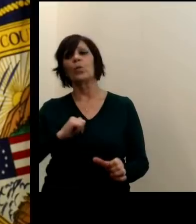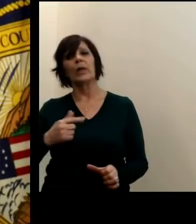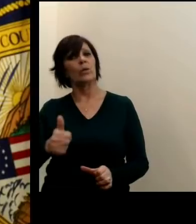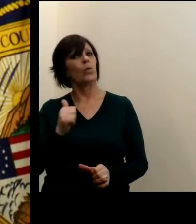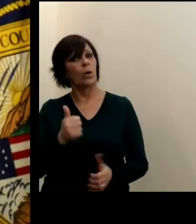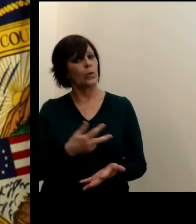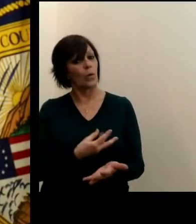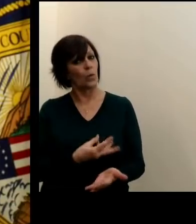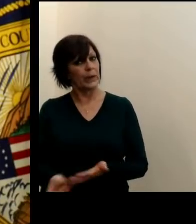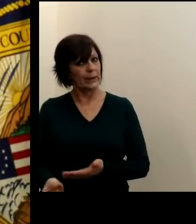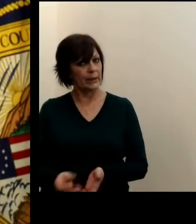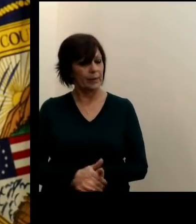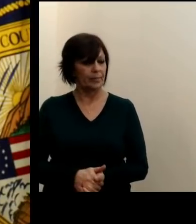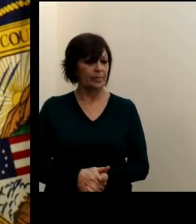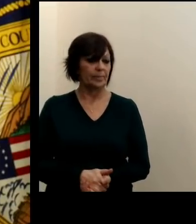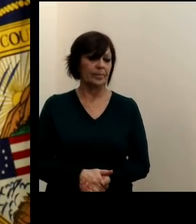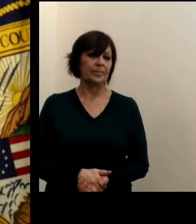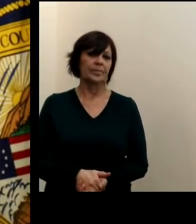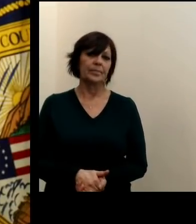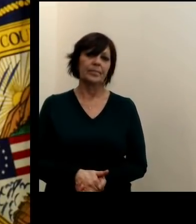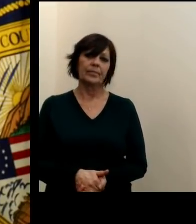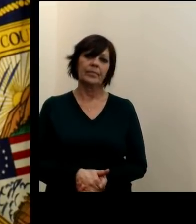as long as I'm county executive.